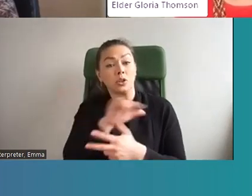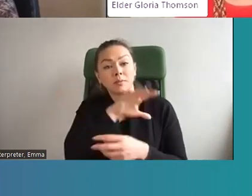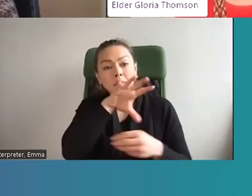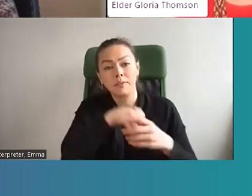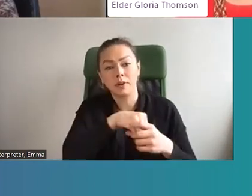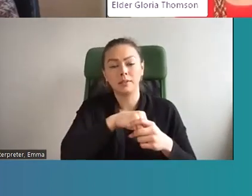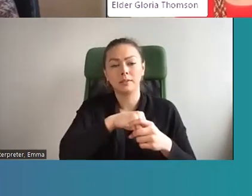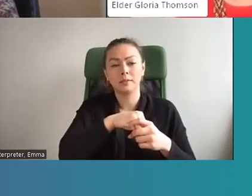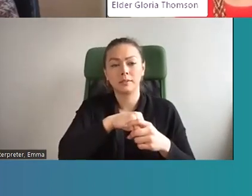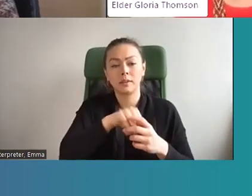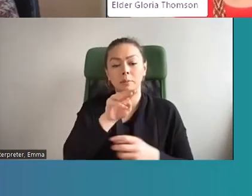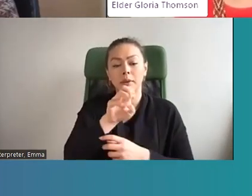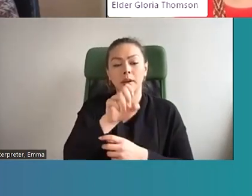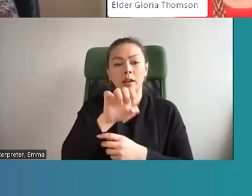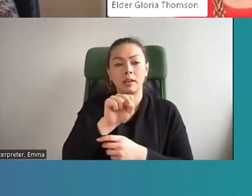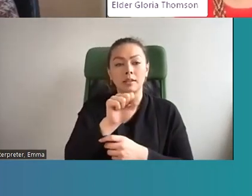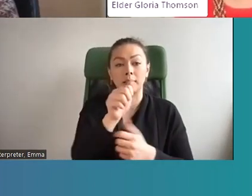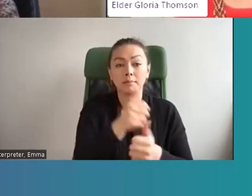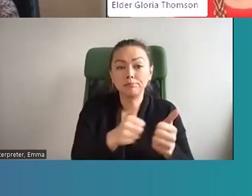Métis Elder for Indigenous students.